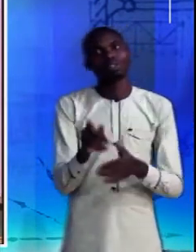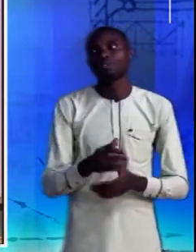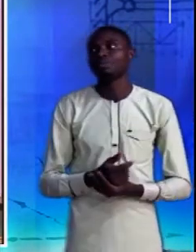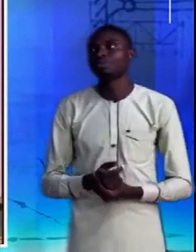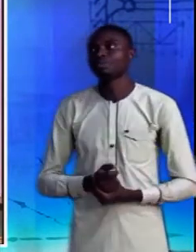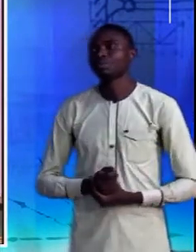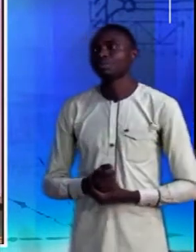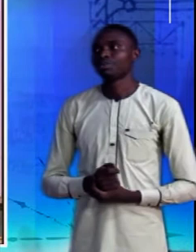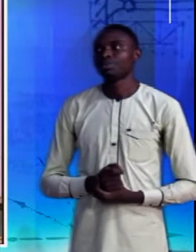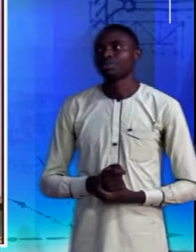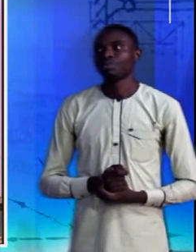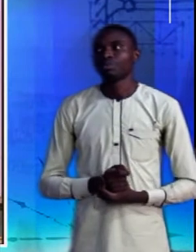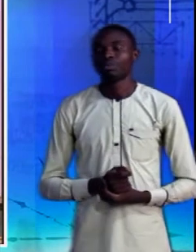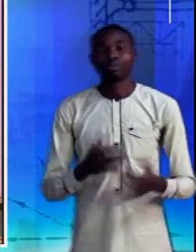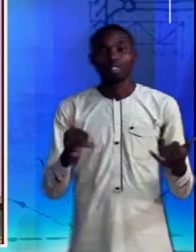is